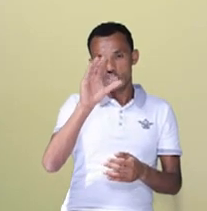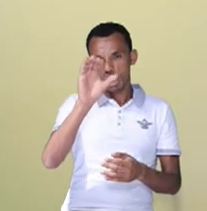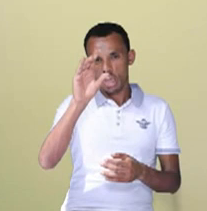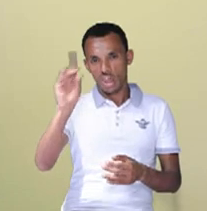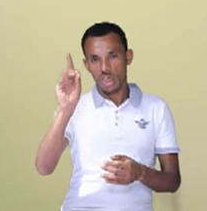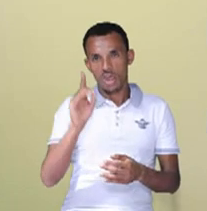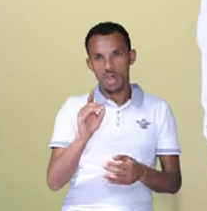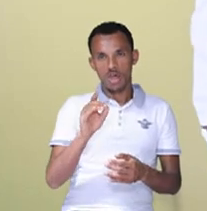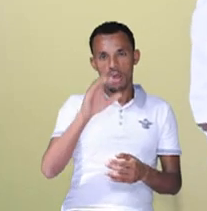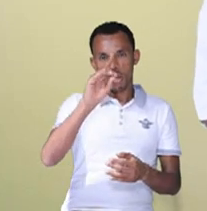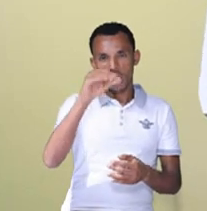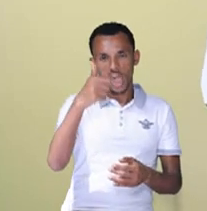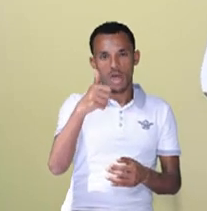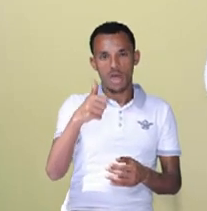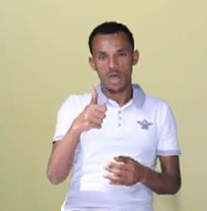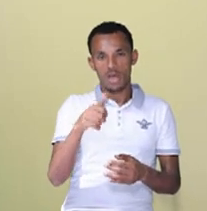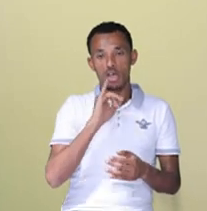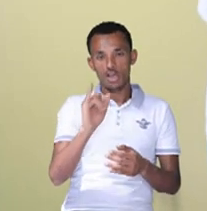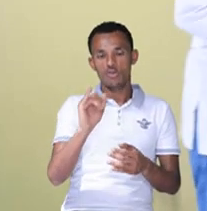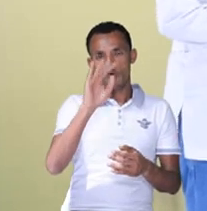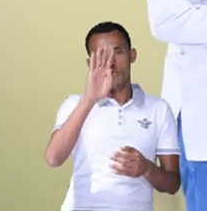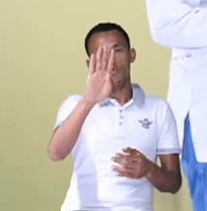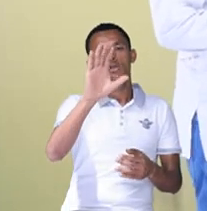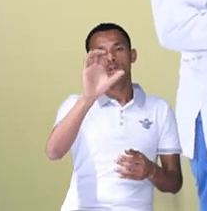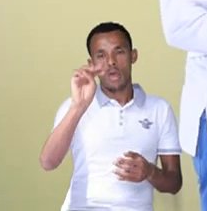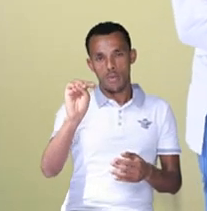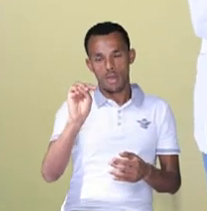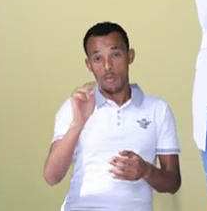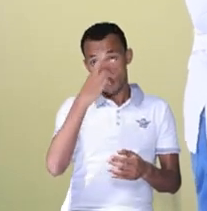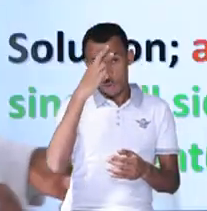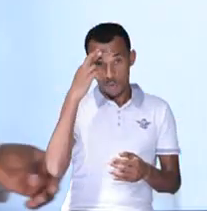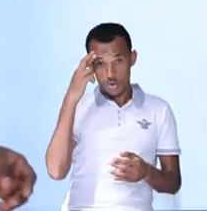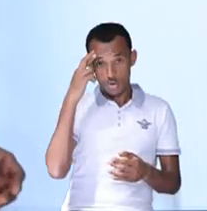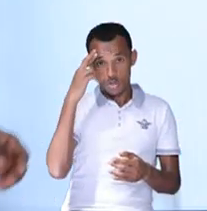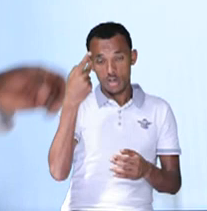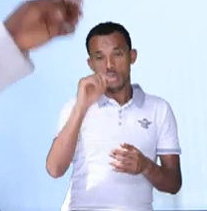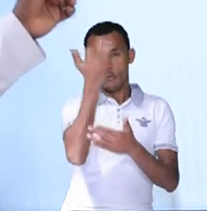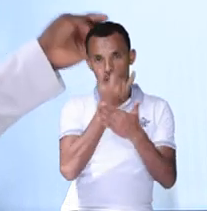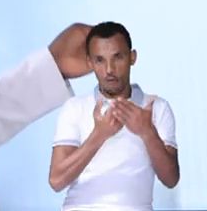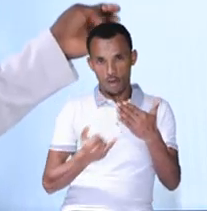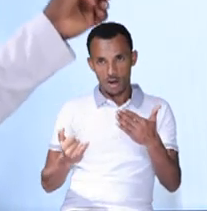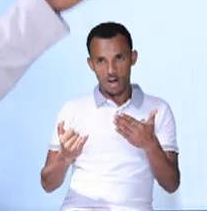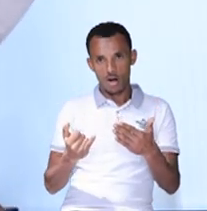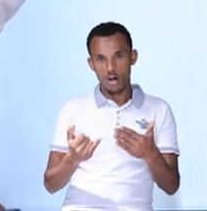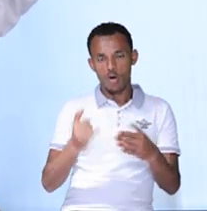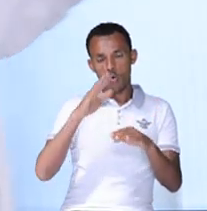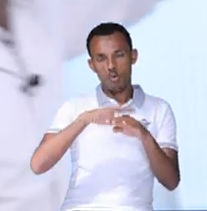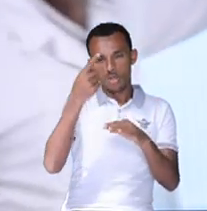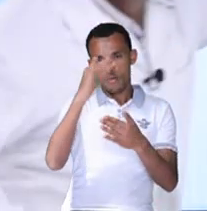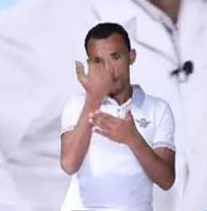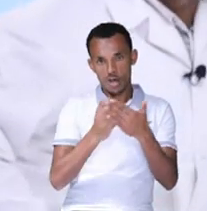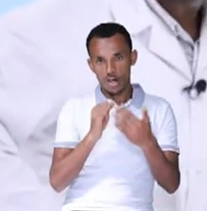CD, DA is 4 centimeter, because the figure on the